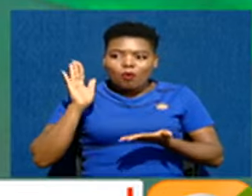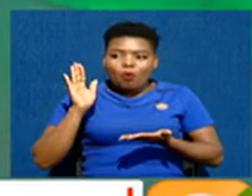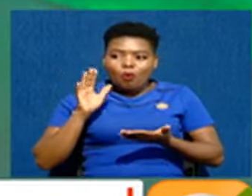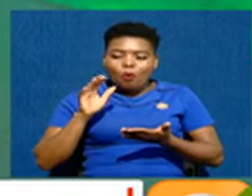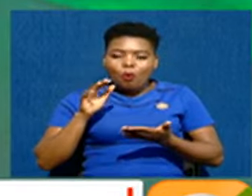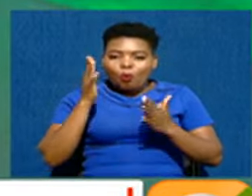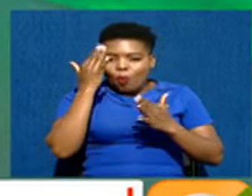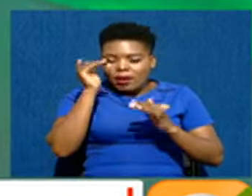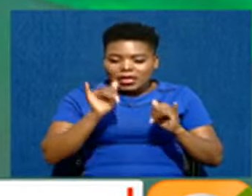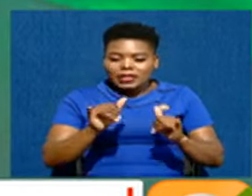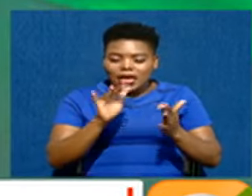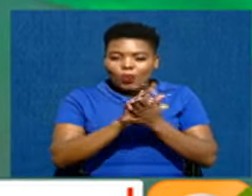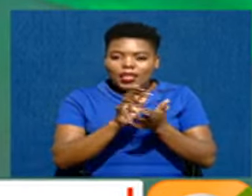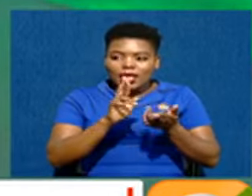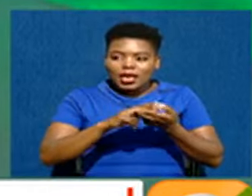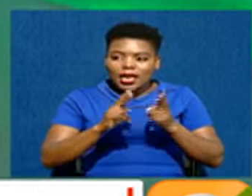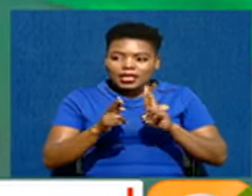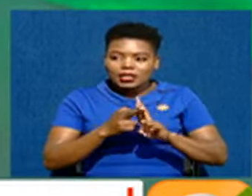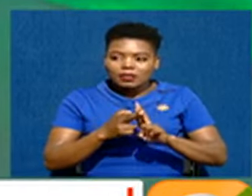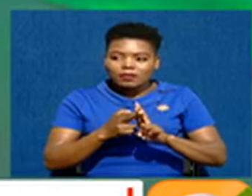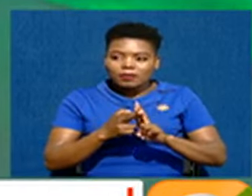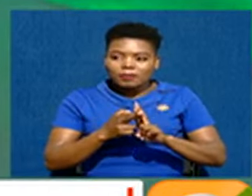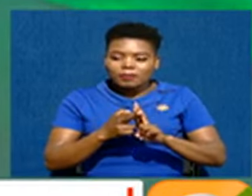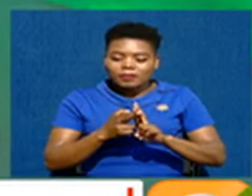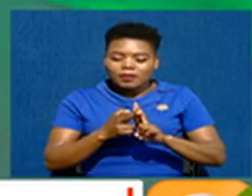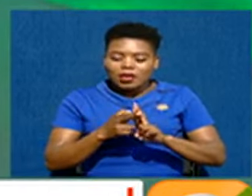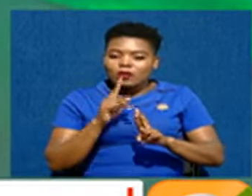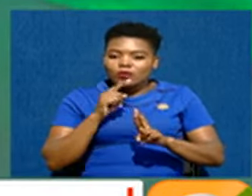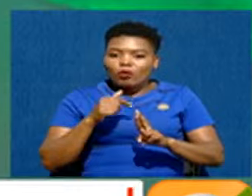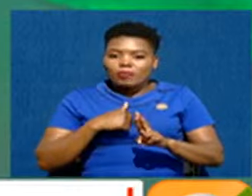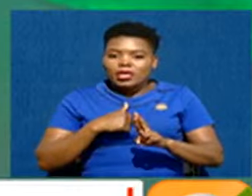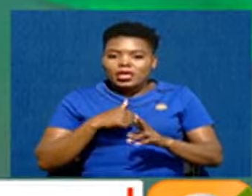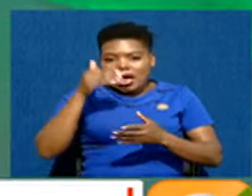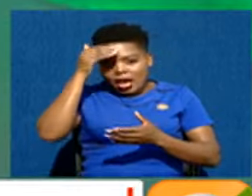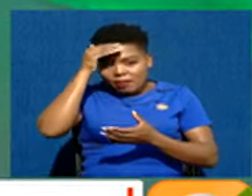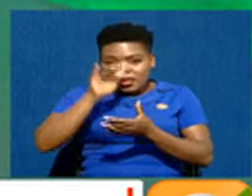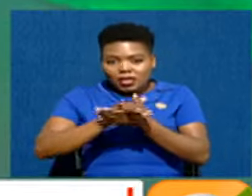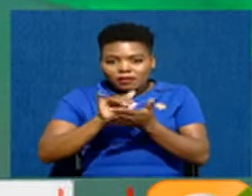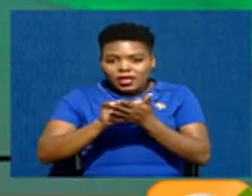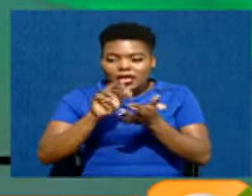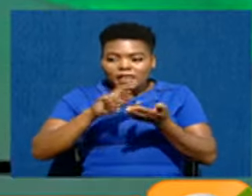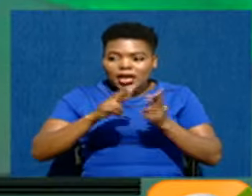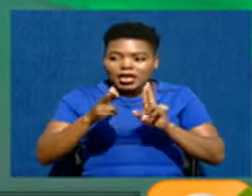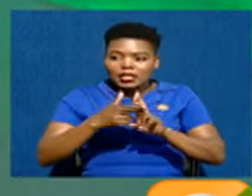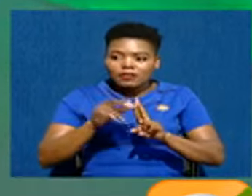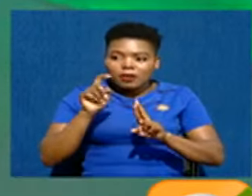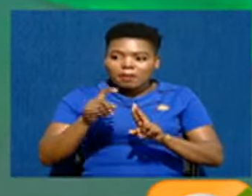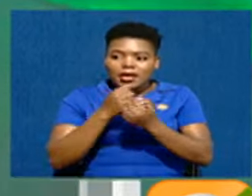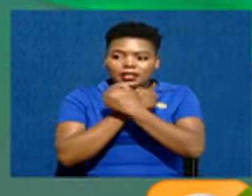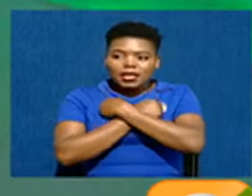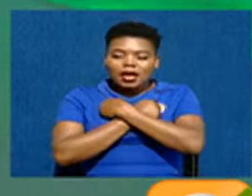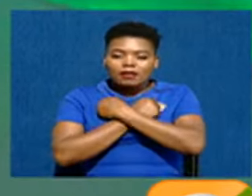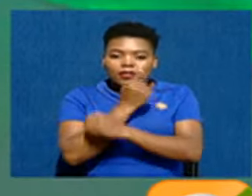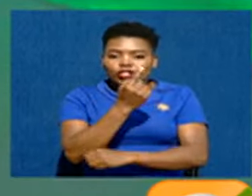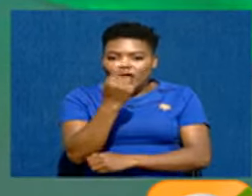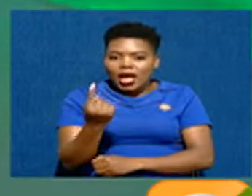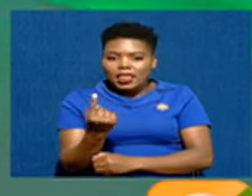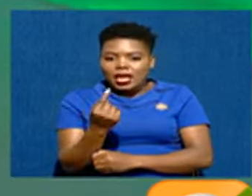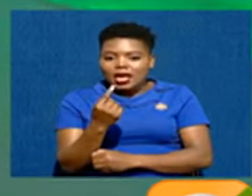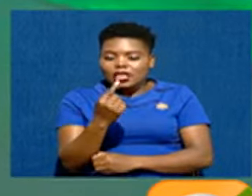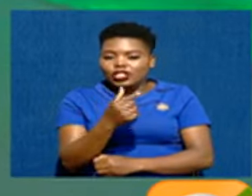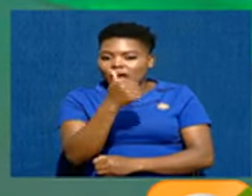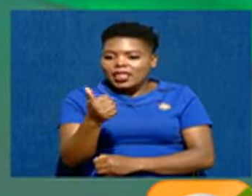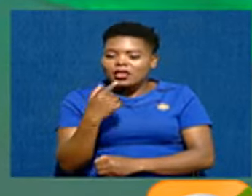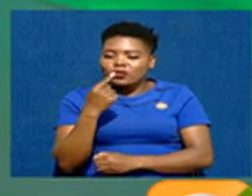I'm that kind of a person who believe that relatives should love one another. So someone being harsh on me, throwing words on me,